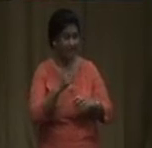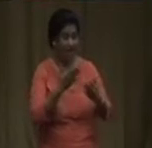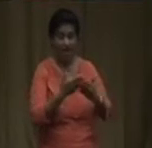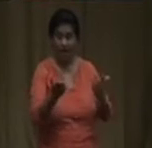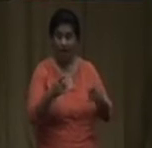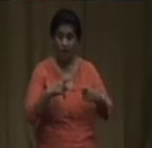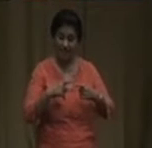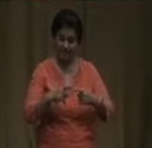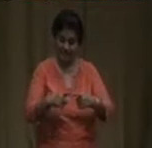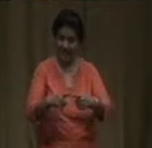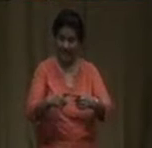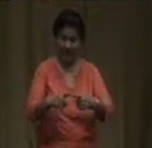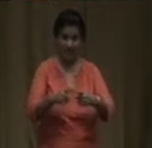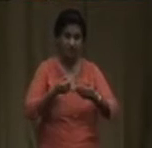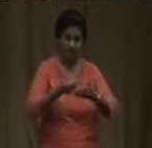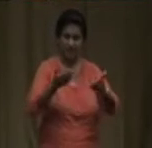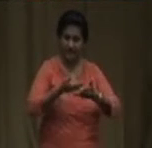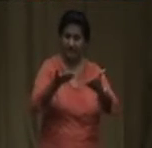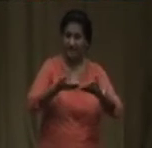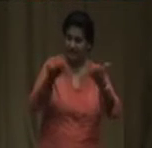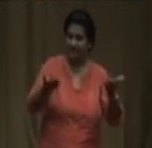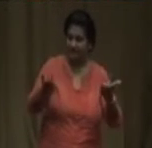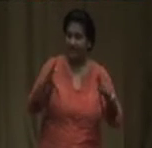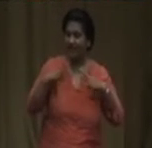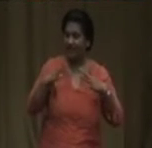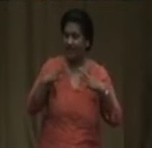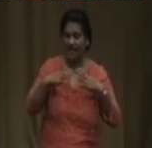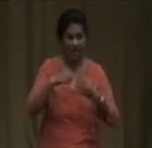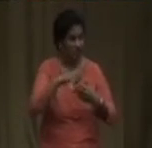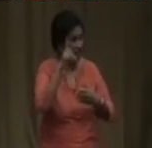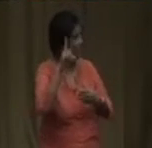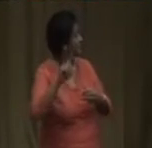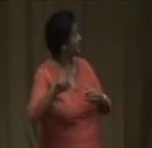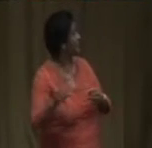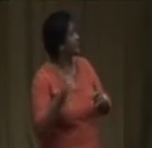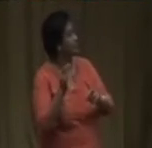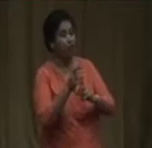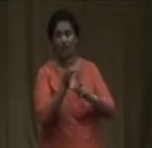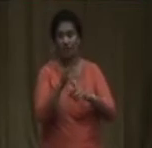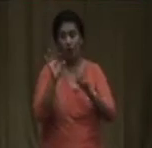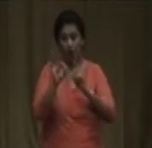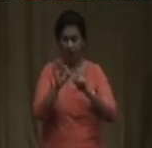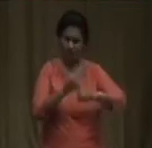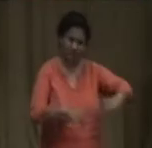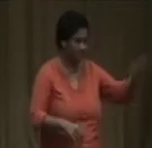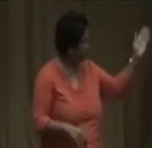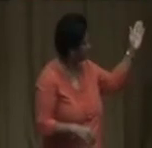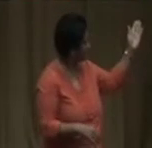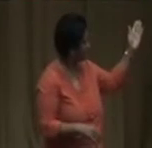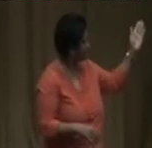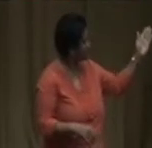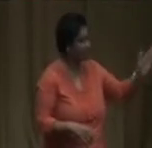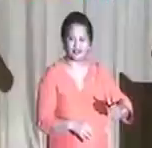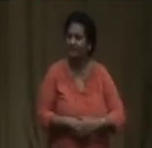these operations if we're just giving courses away for free? And these are key questions that we need to contemplate and think about in order